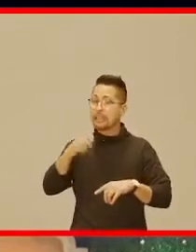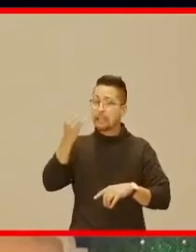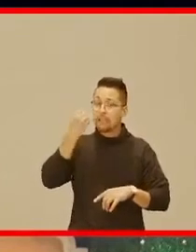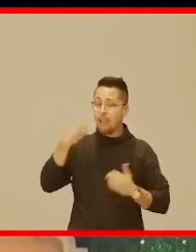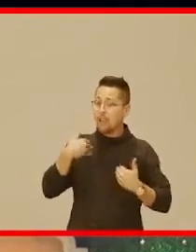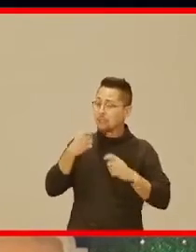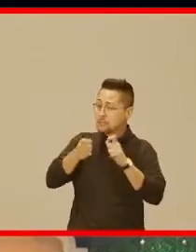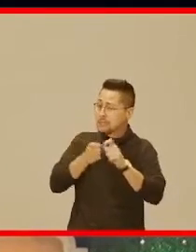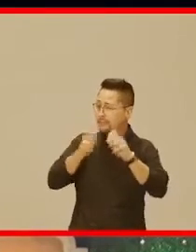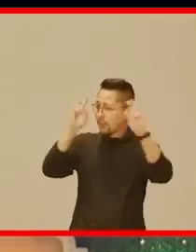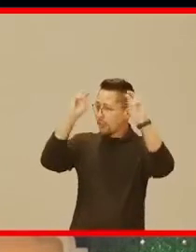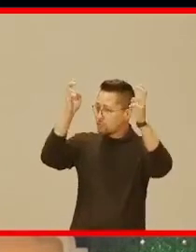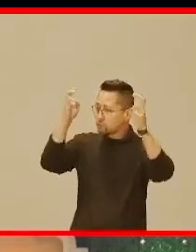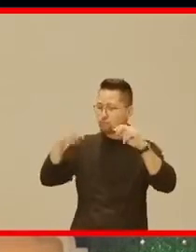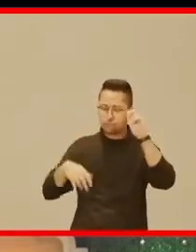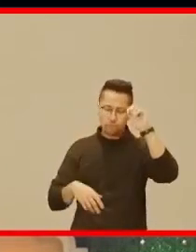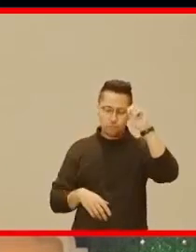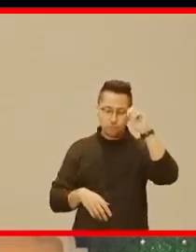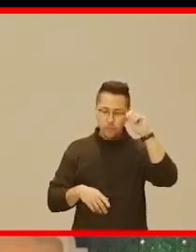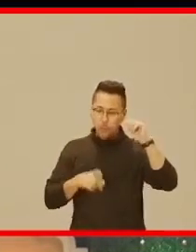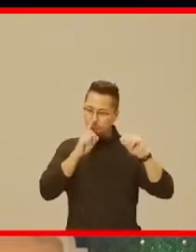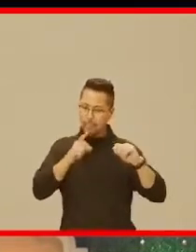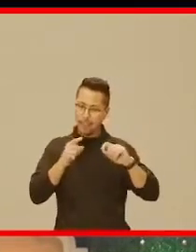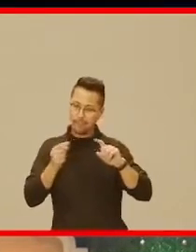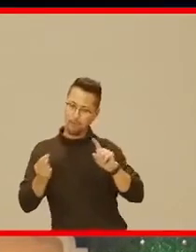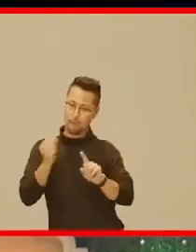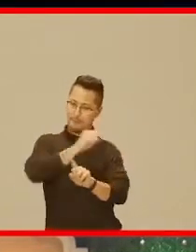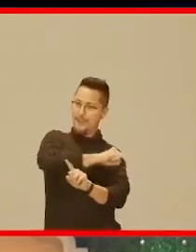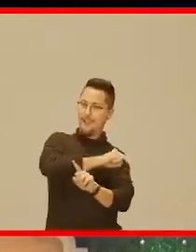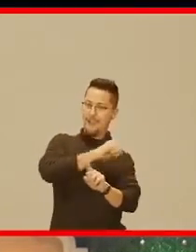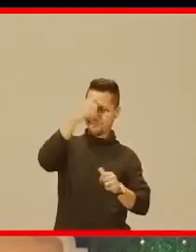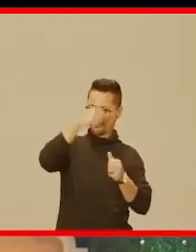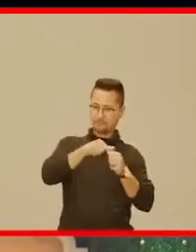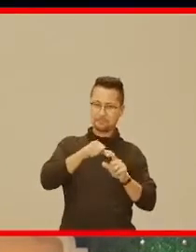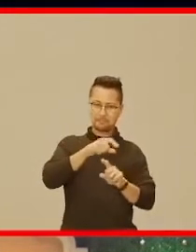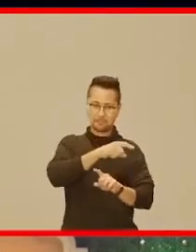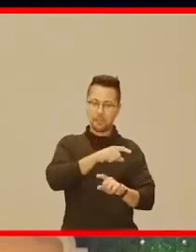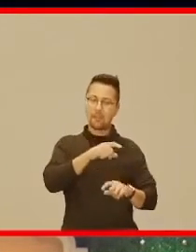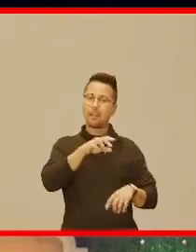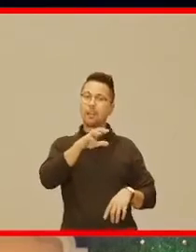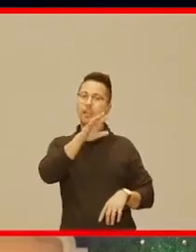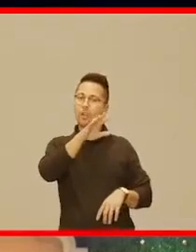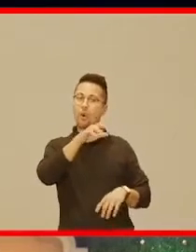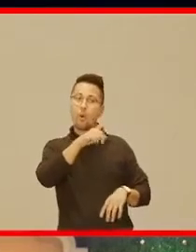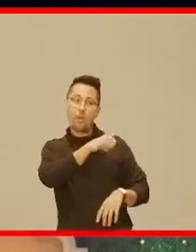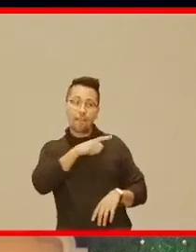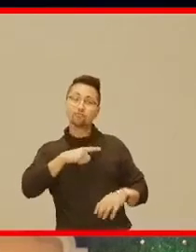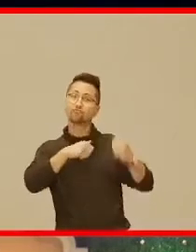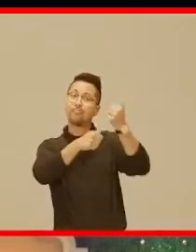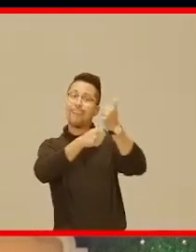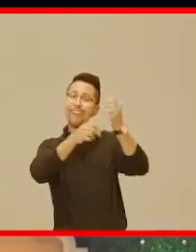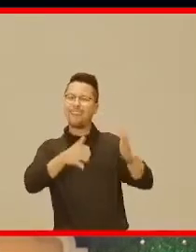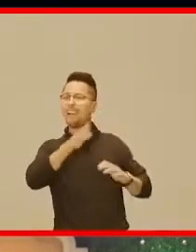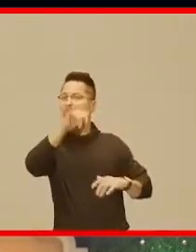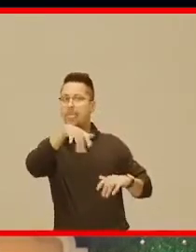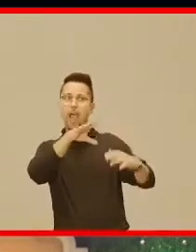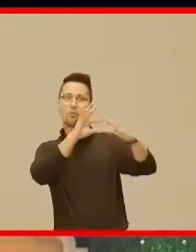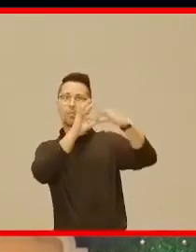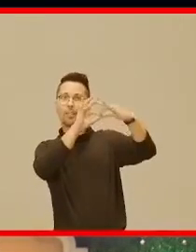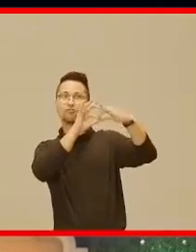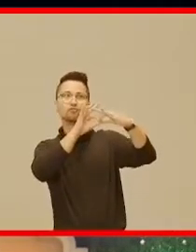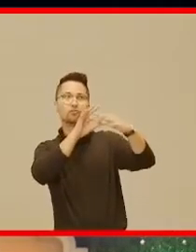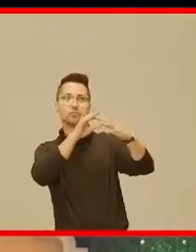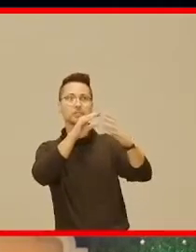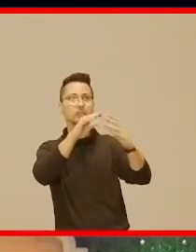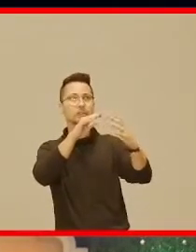but that's another thing about going back to our first point about having that relationship with your legislative aide. So if whoever